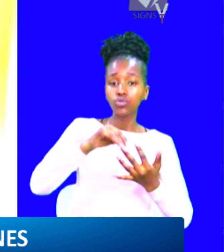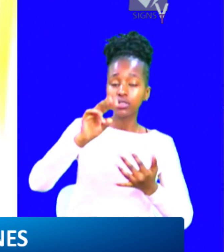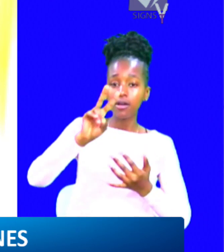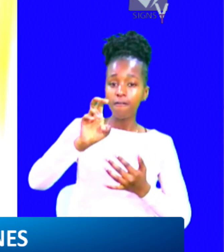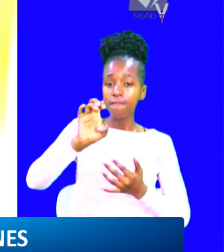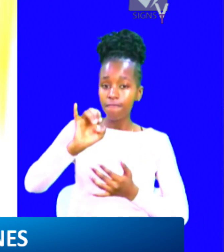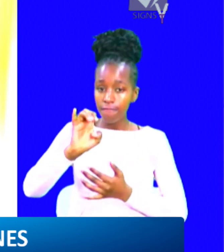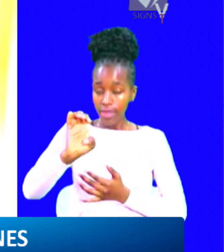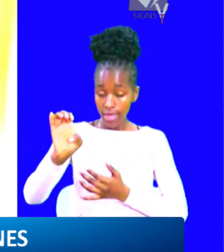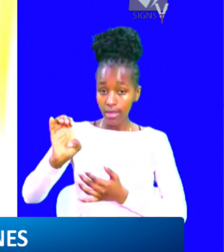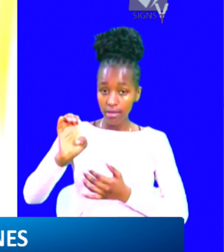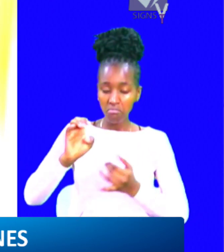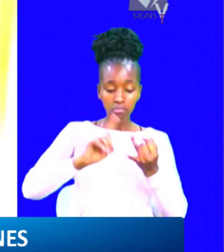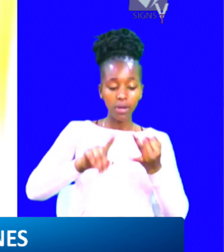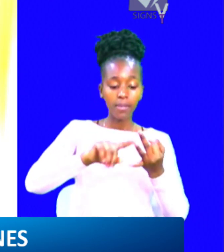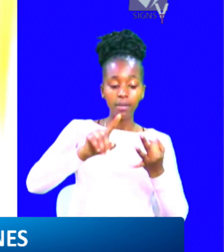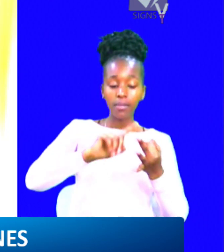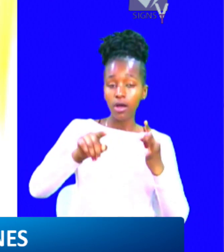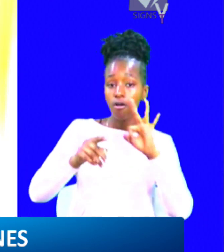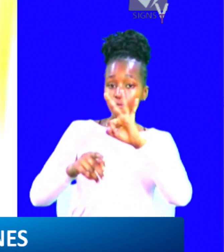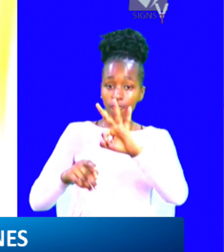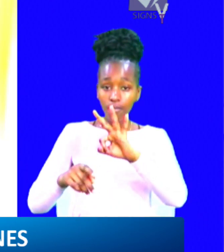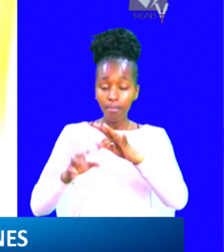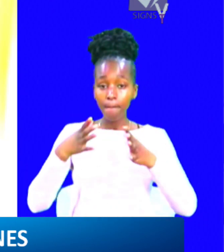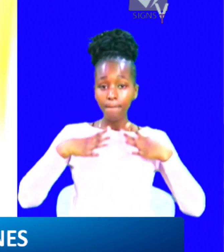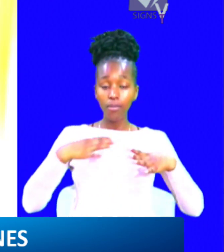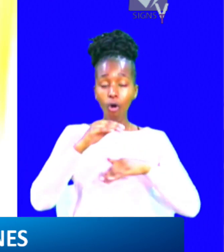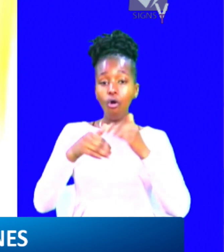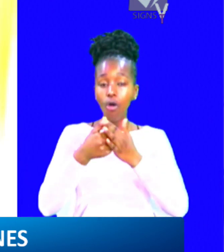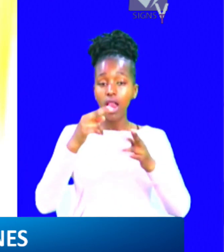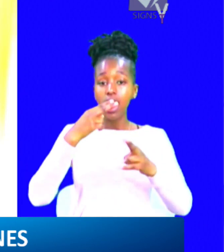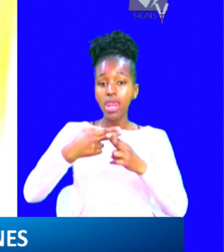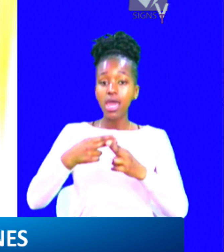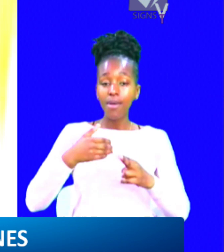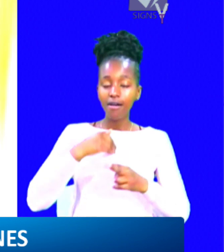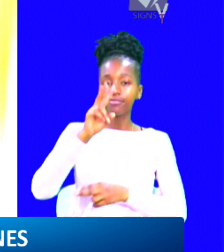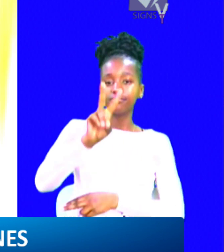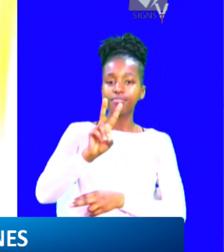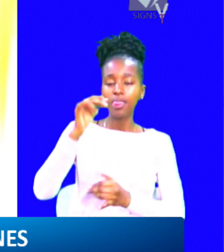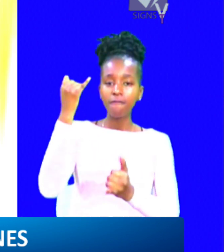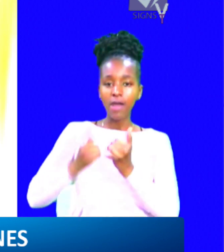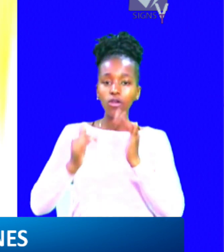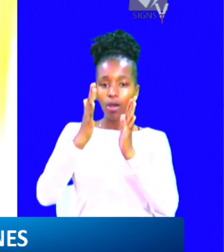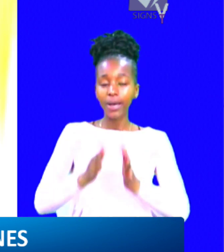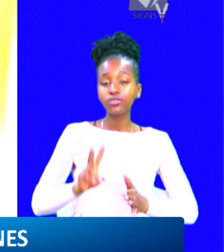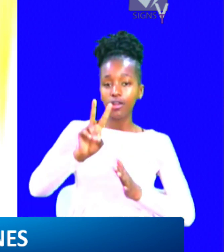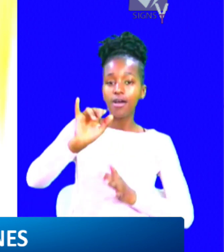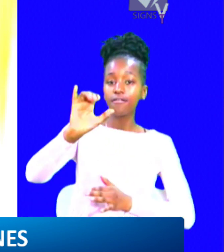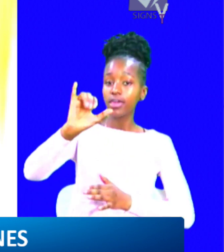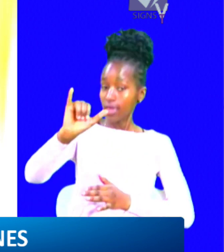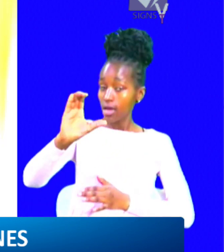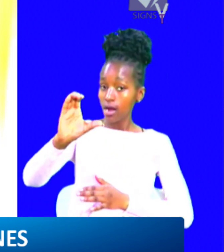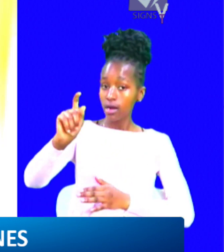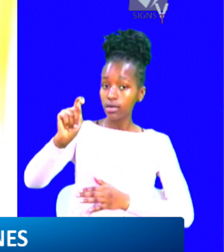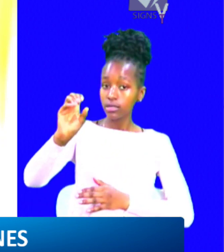Victor. Wote na V. Na wa mwisho ni Victor. Labda